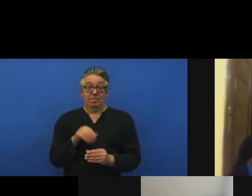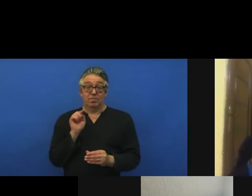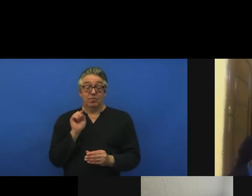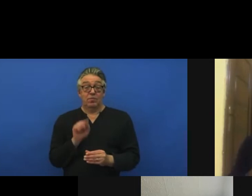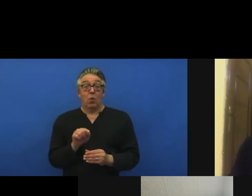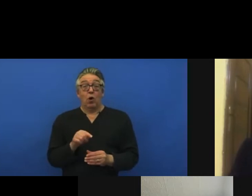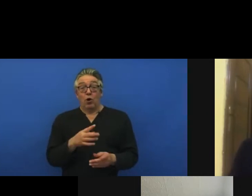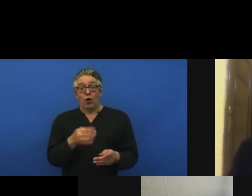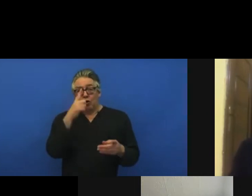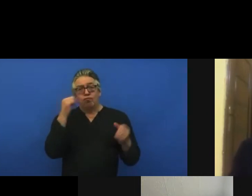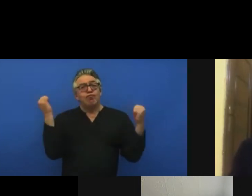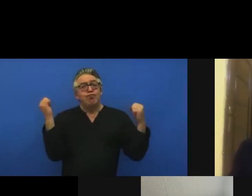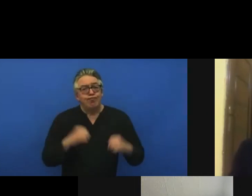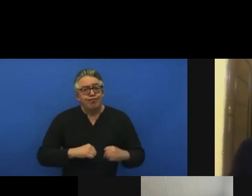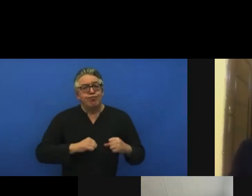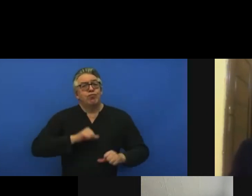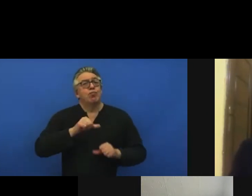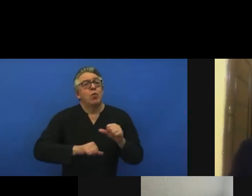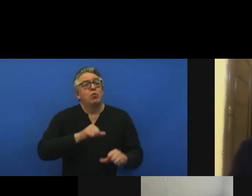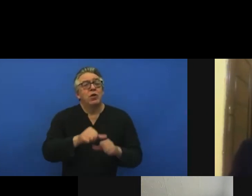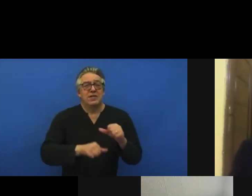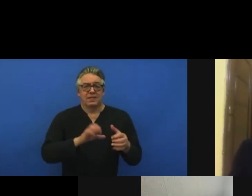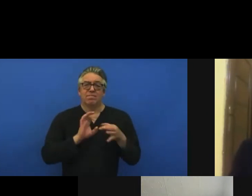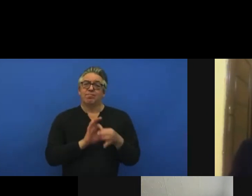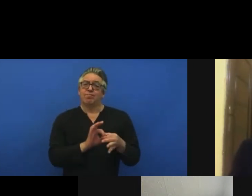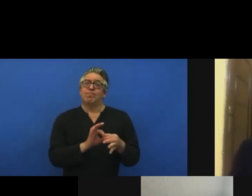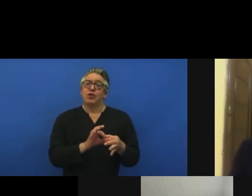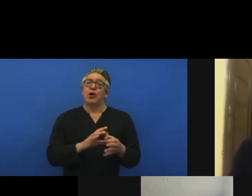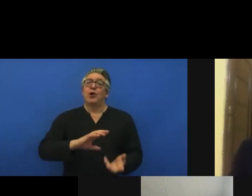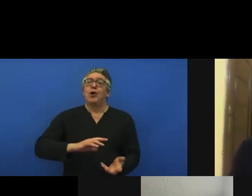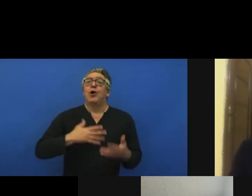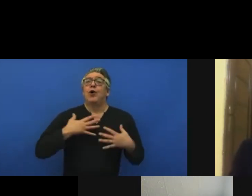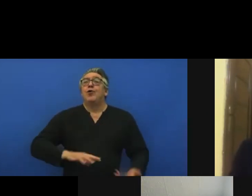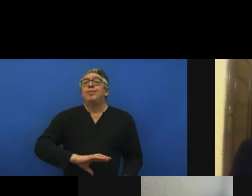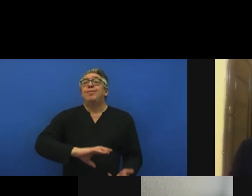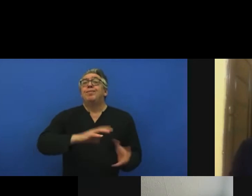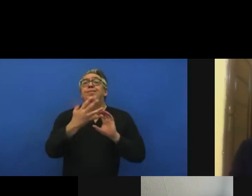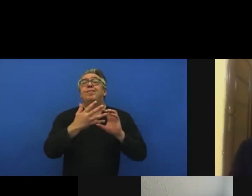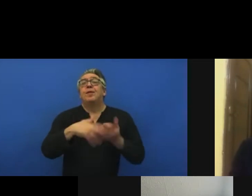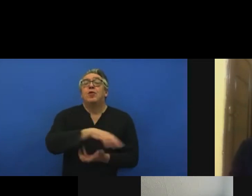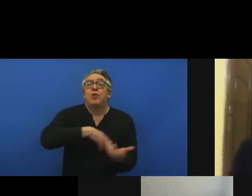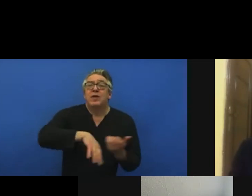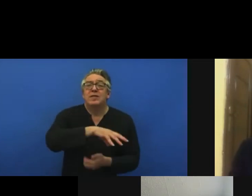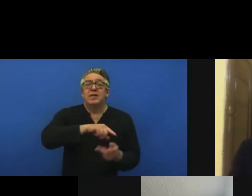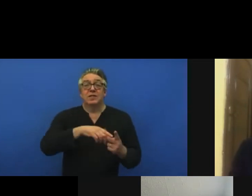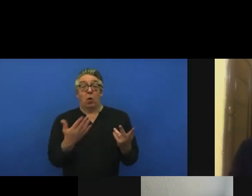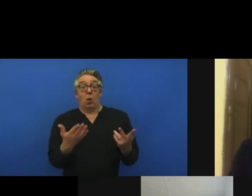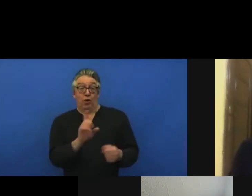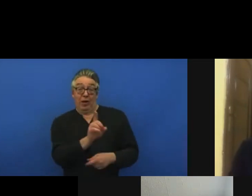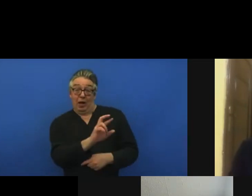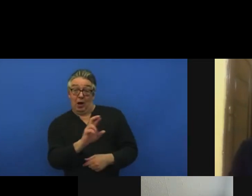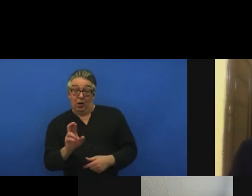decision making related to disaster risk reduction and humanitarian crisis issues. But unfortunately,